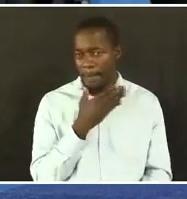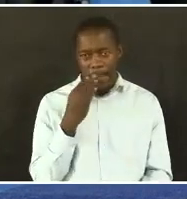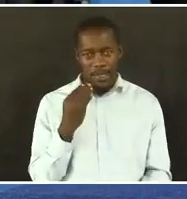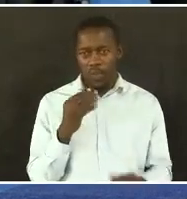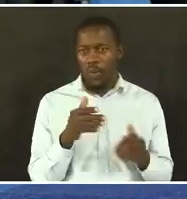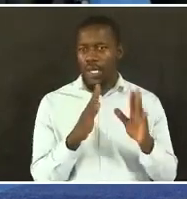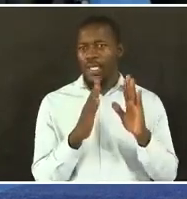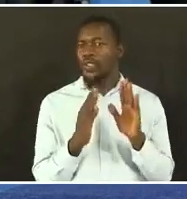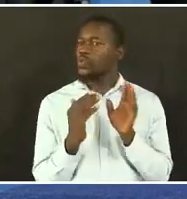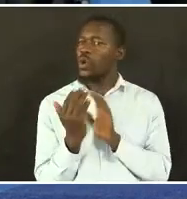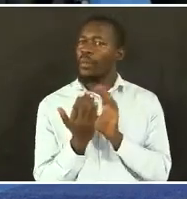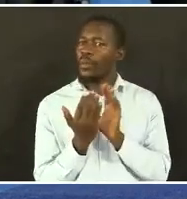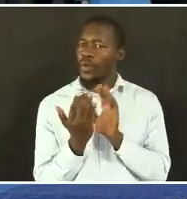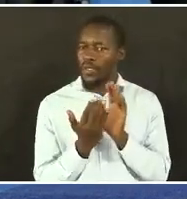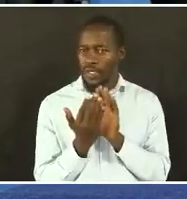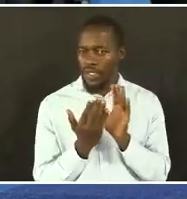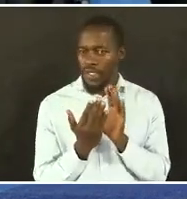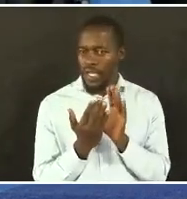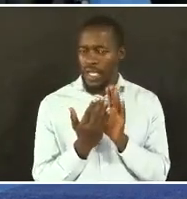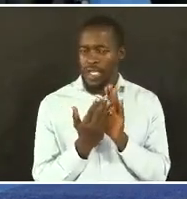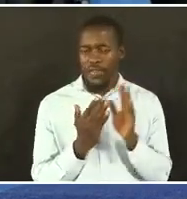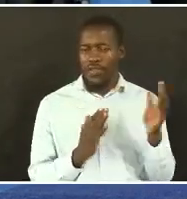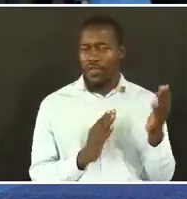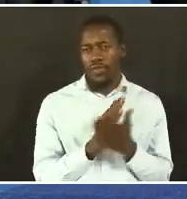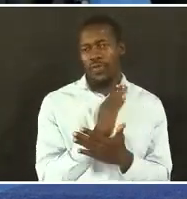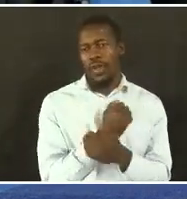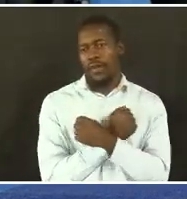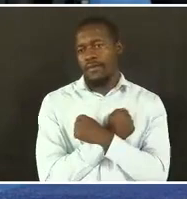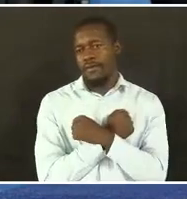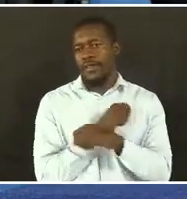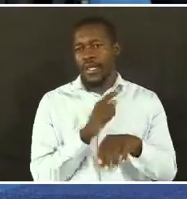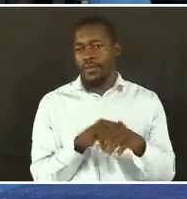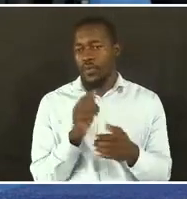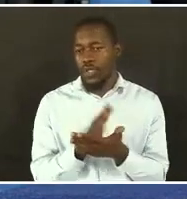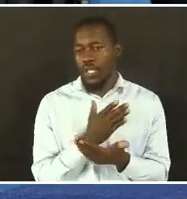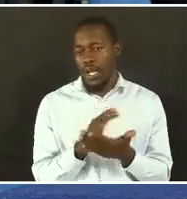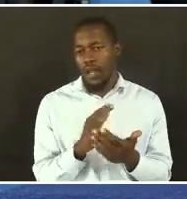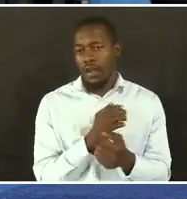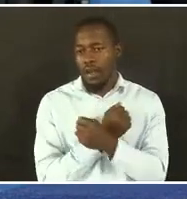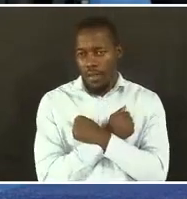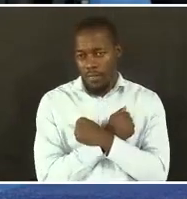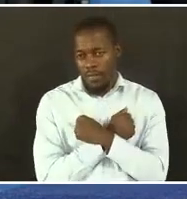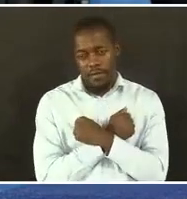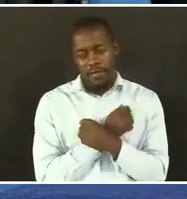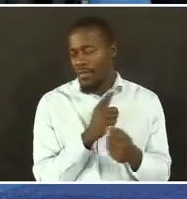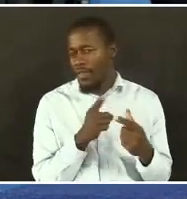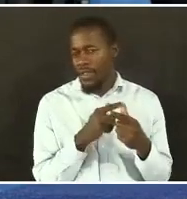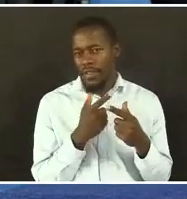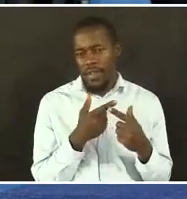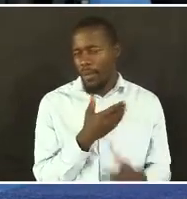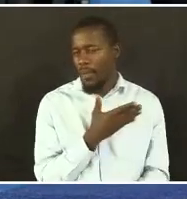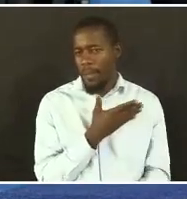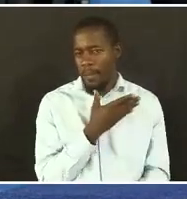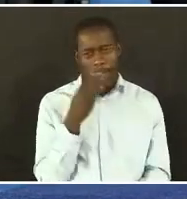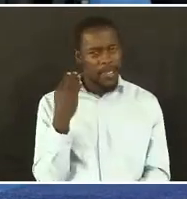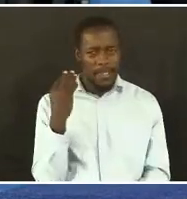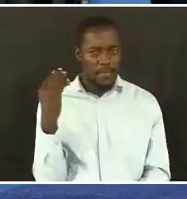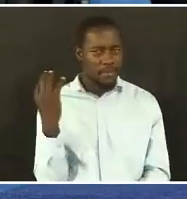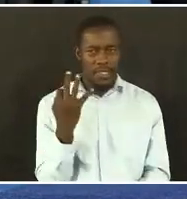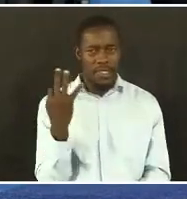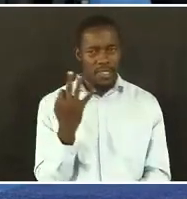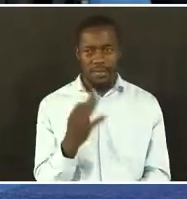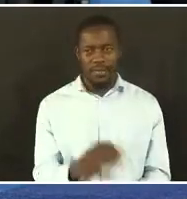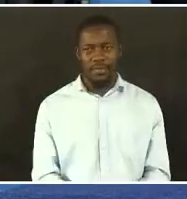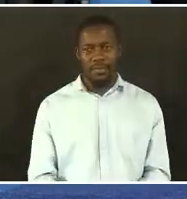reach to these people is through love. And when we share love with them, That is the biggest, the greatest sermon we can ever